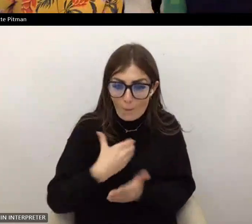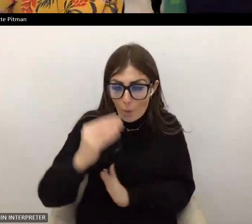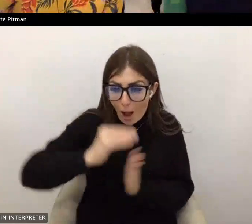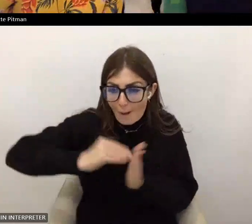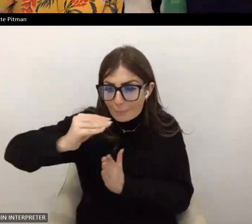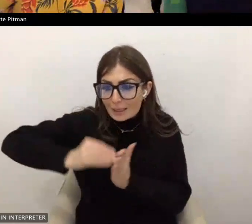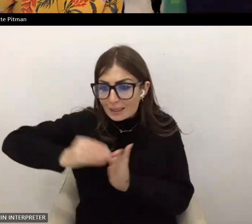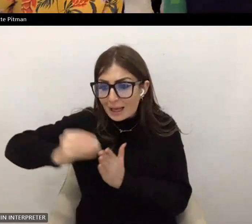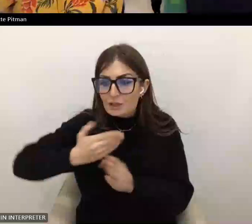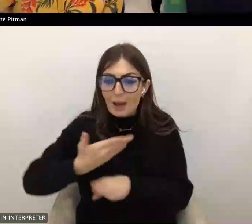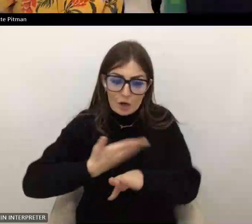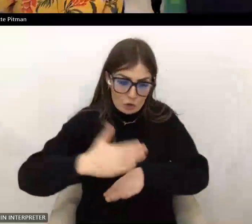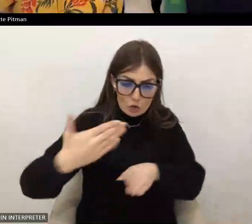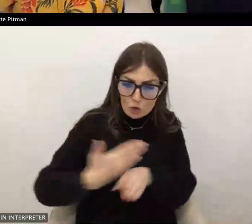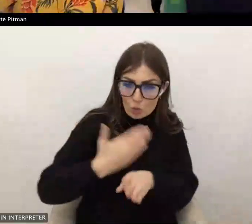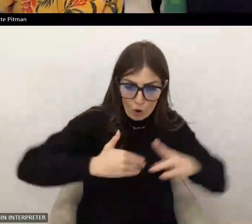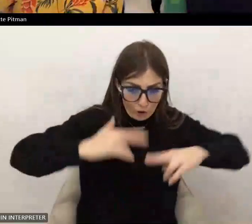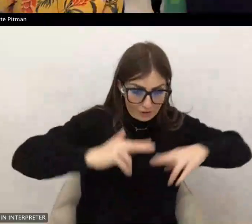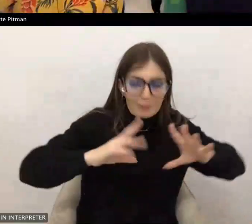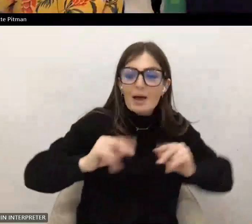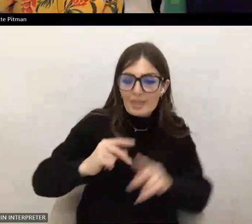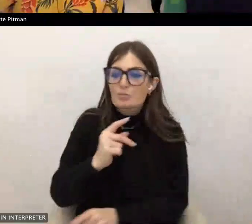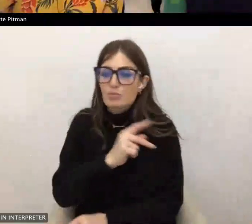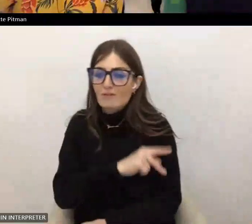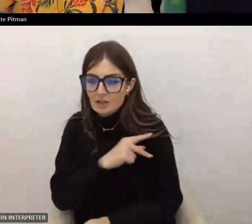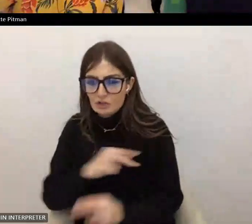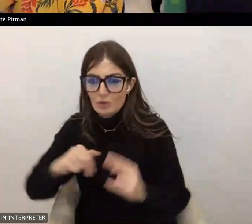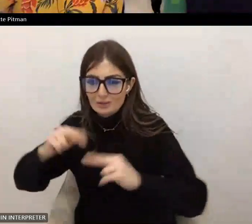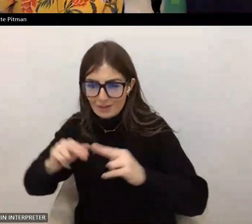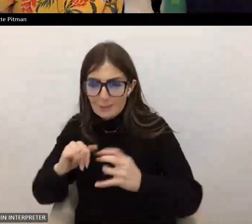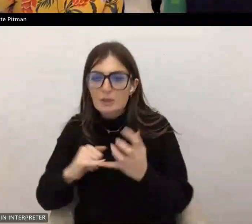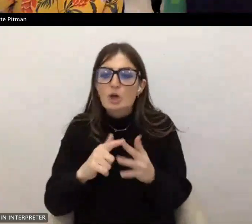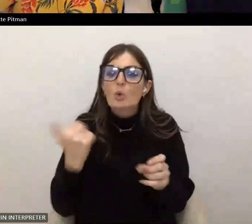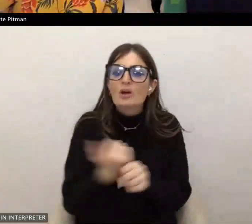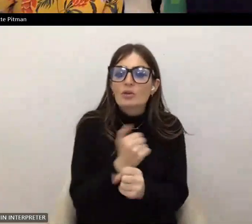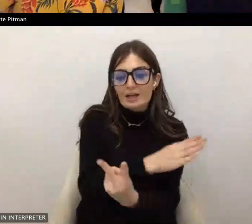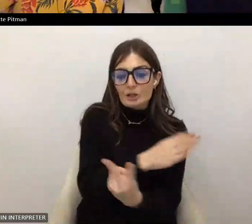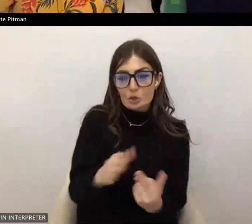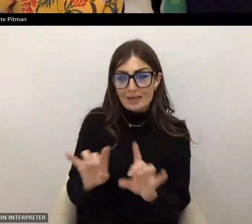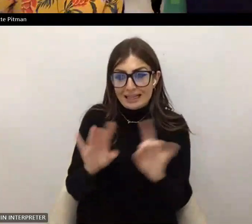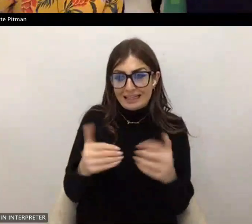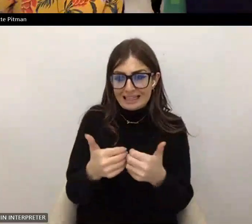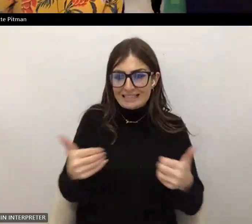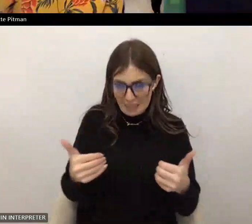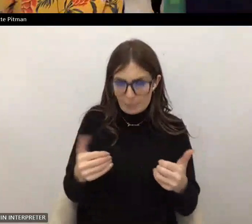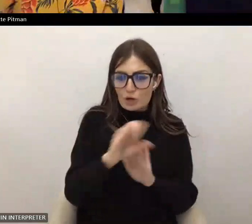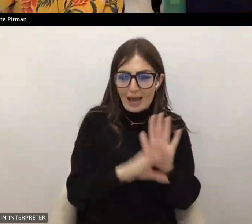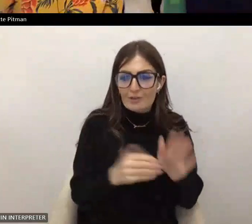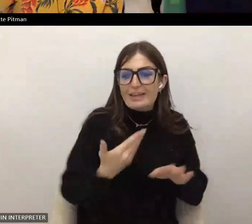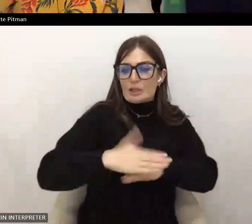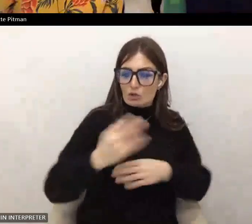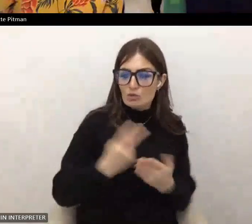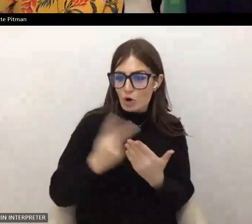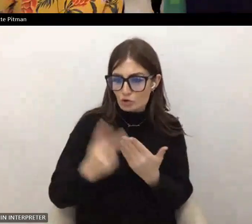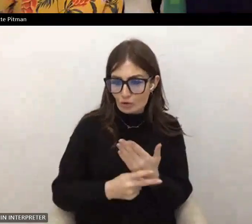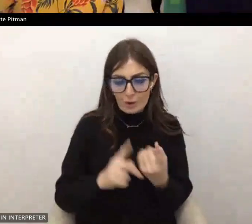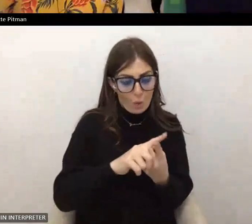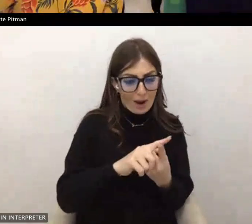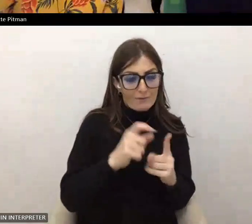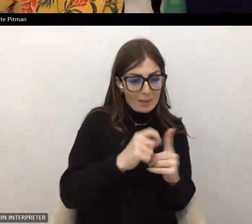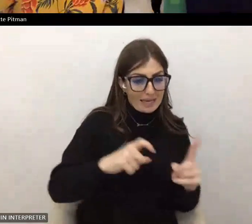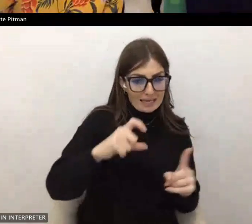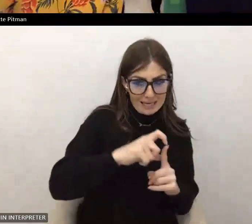towards new work development rather than professional development. So we've created two clear categories within the new program. So one for professional